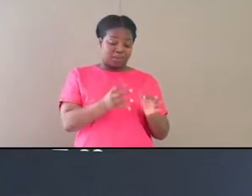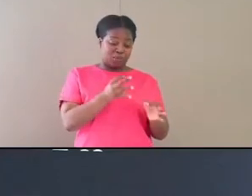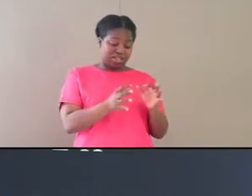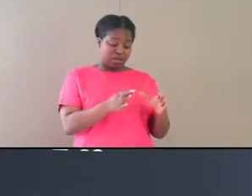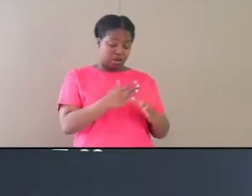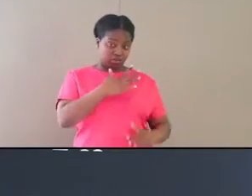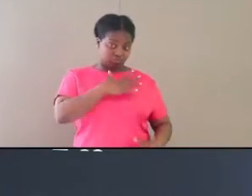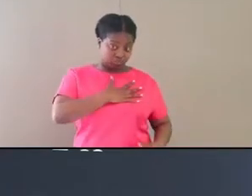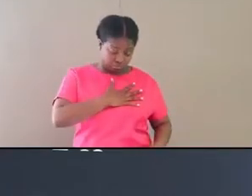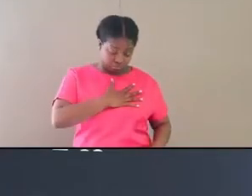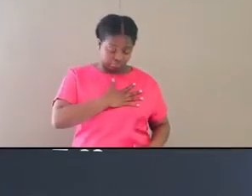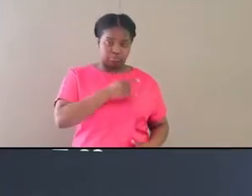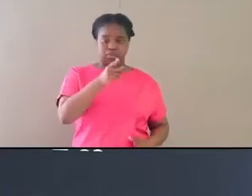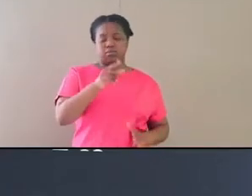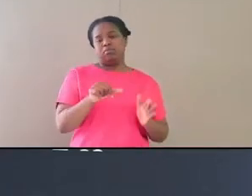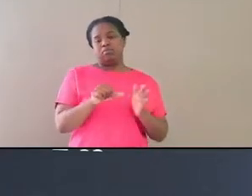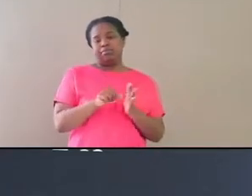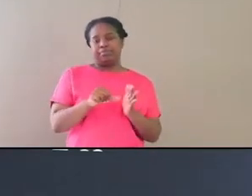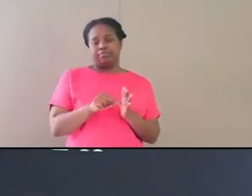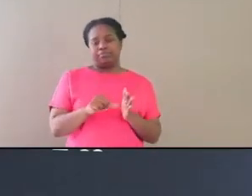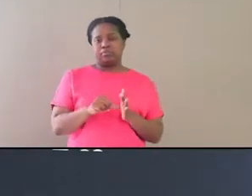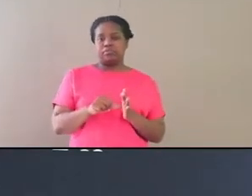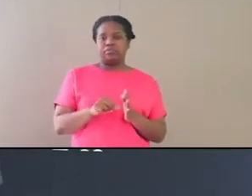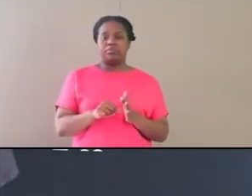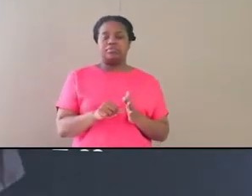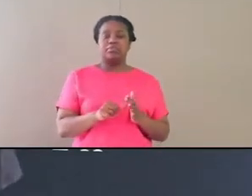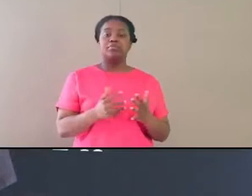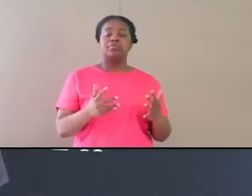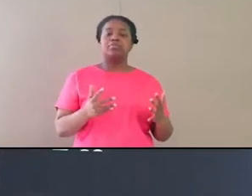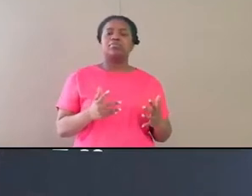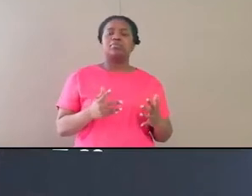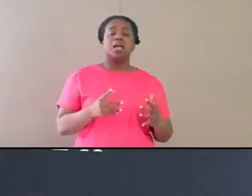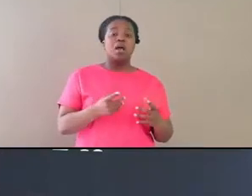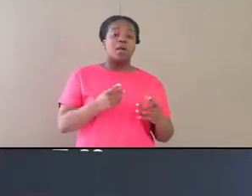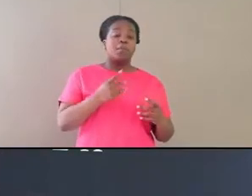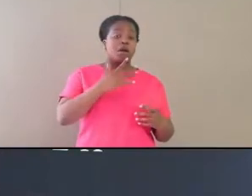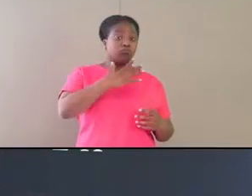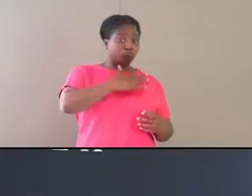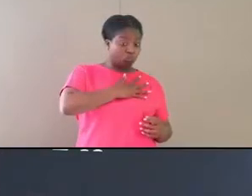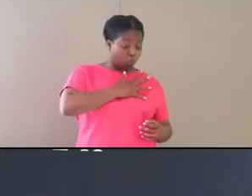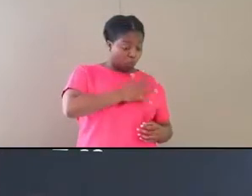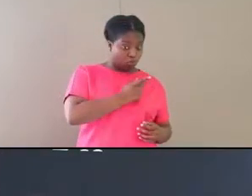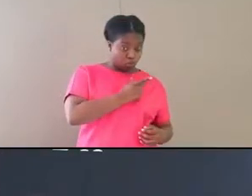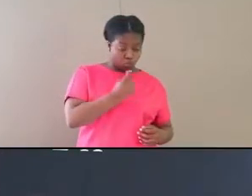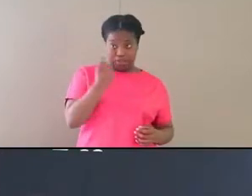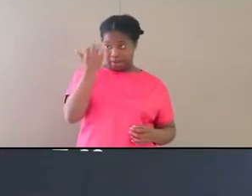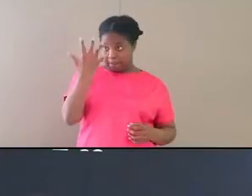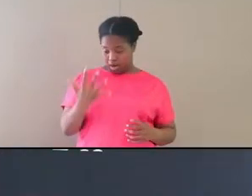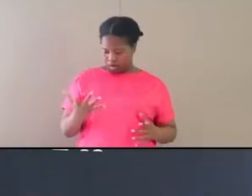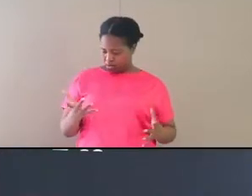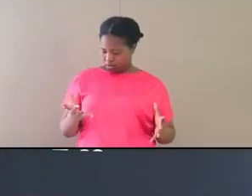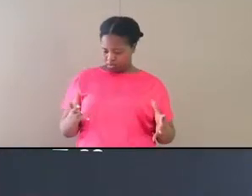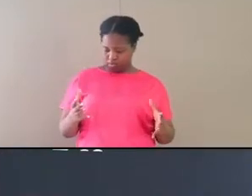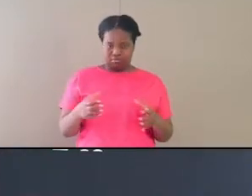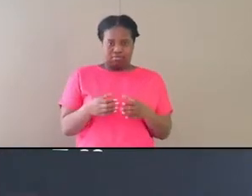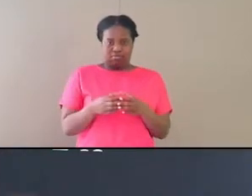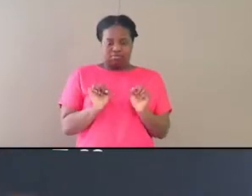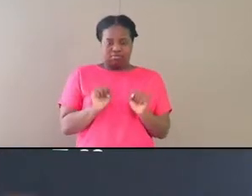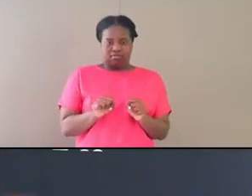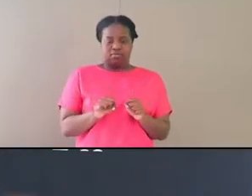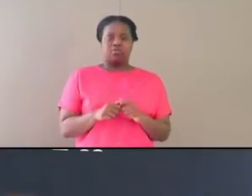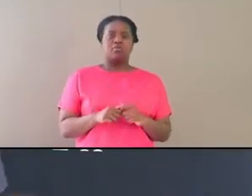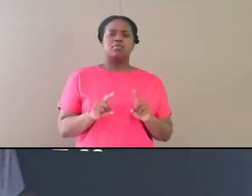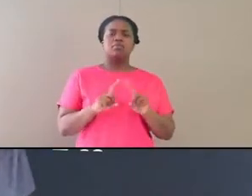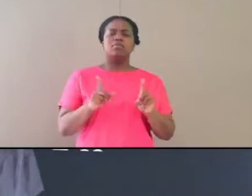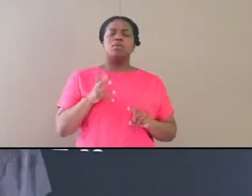ways is the key. Well, together with the money. I mean, we can't have the one without the other. But I also just